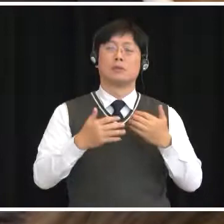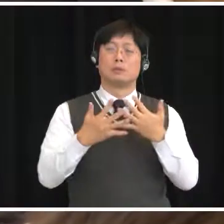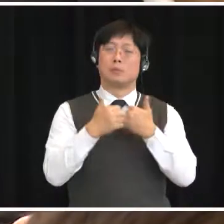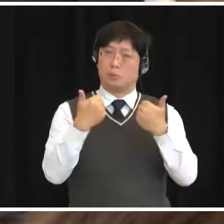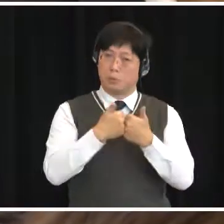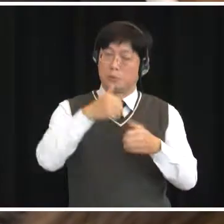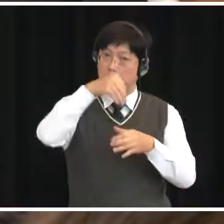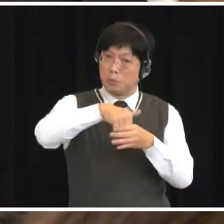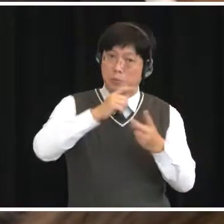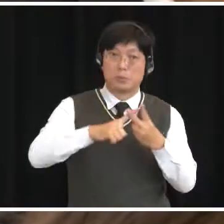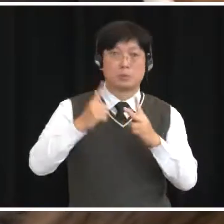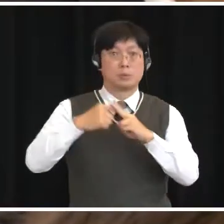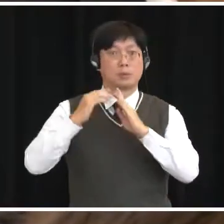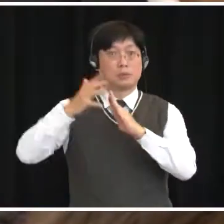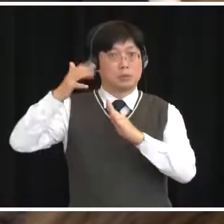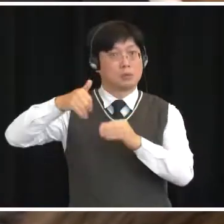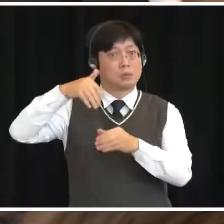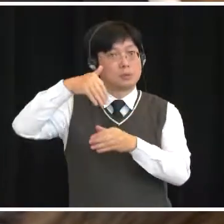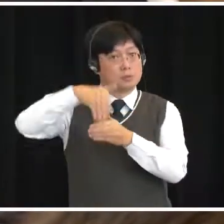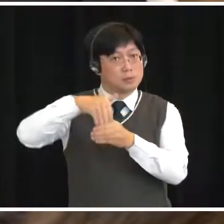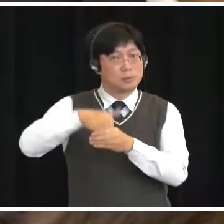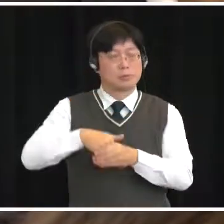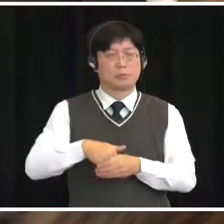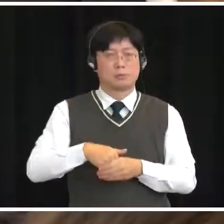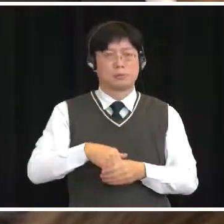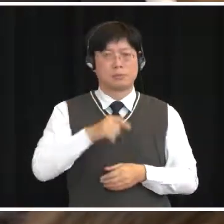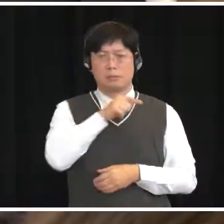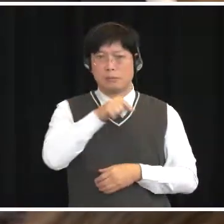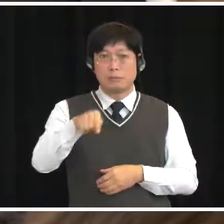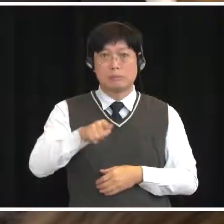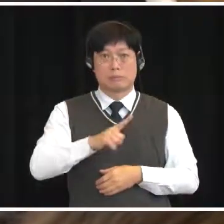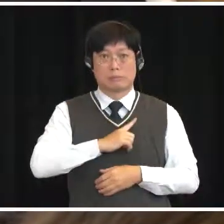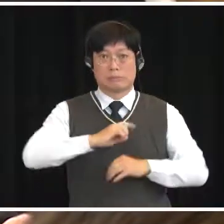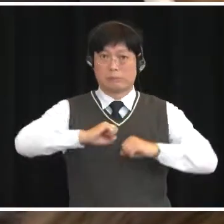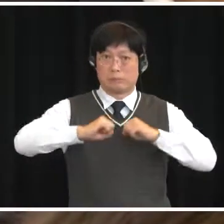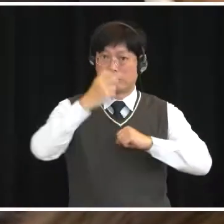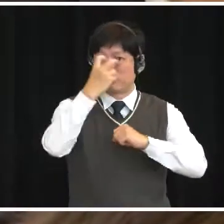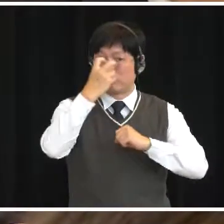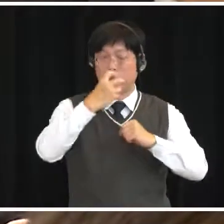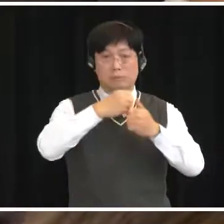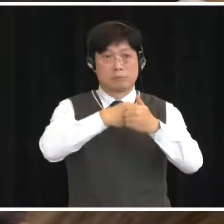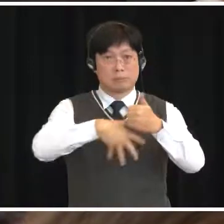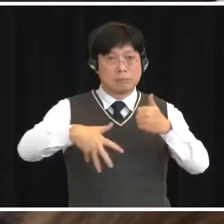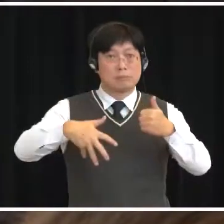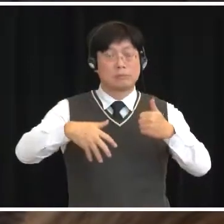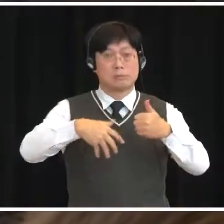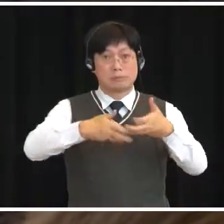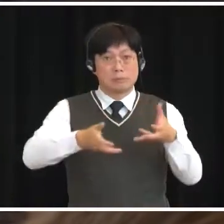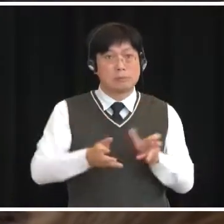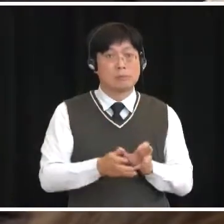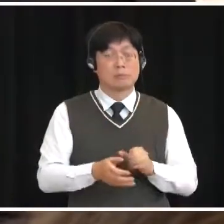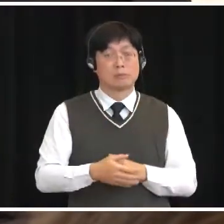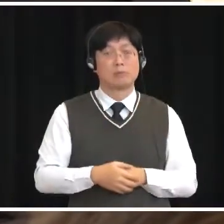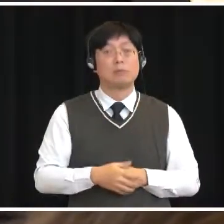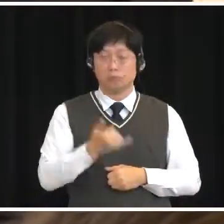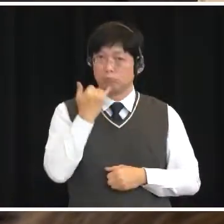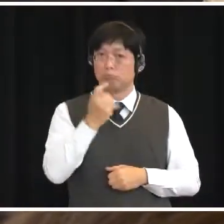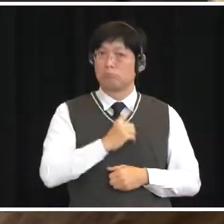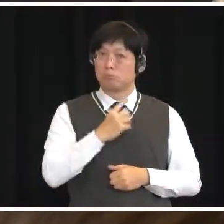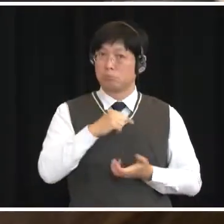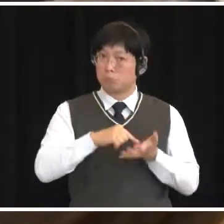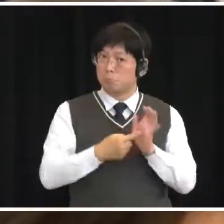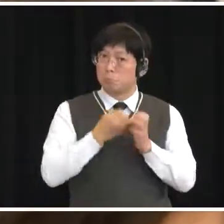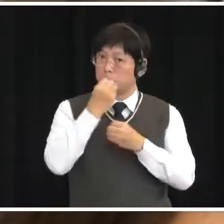children can elect little mayor, which I mentioned earlier, or there are students' associations